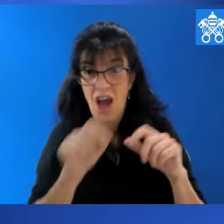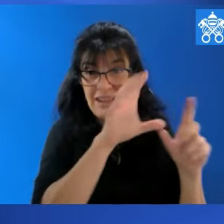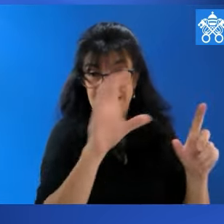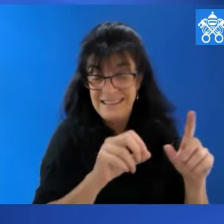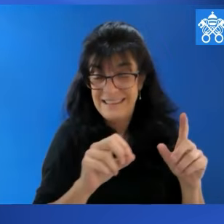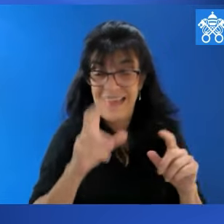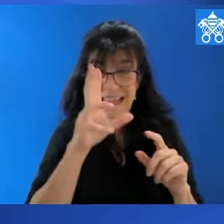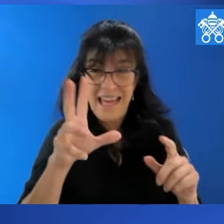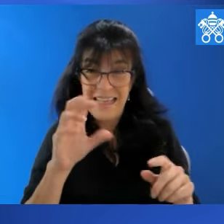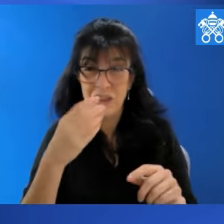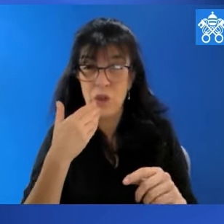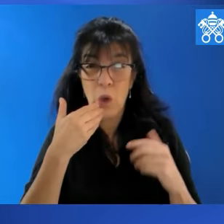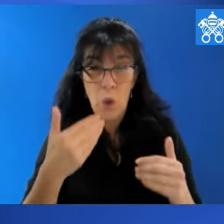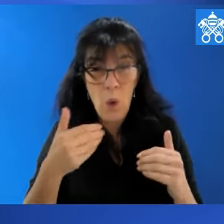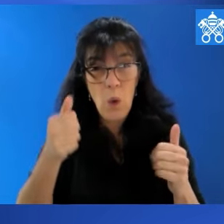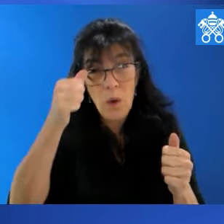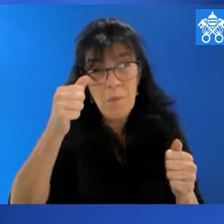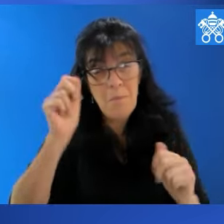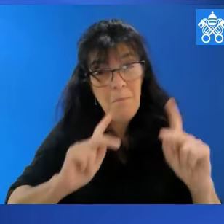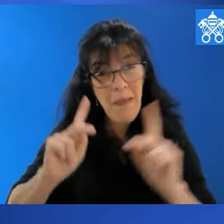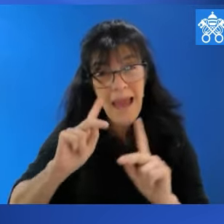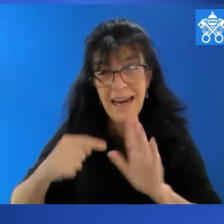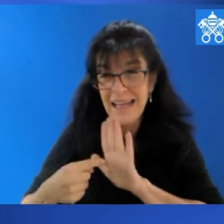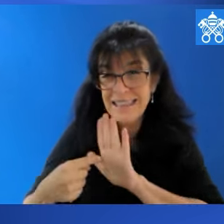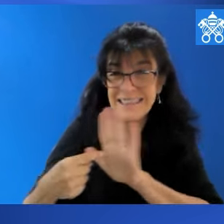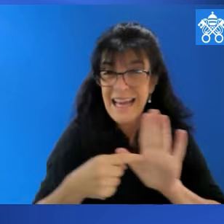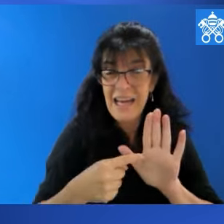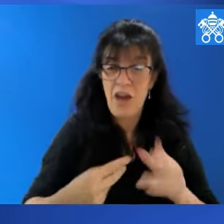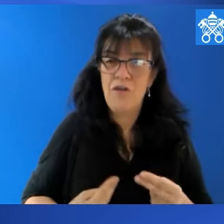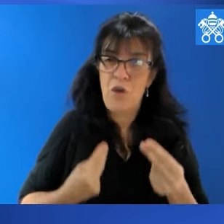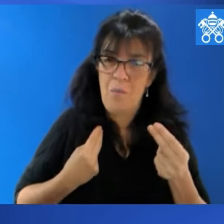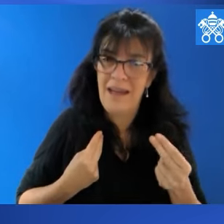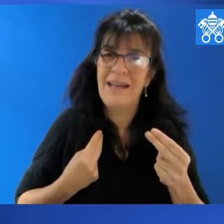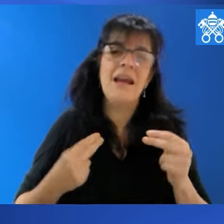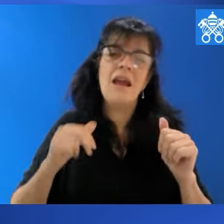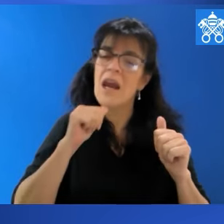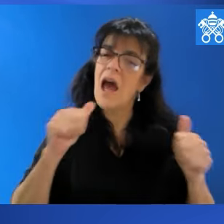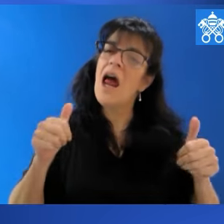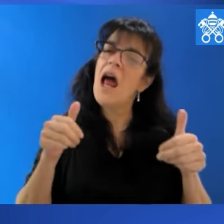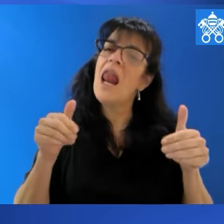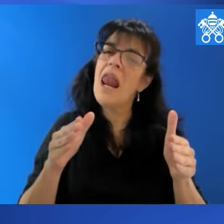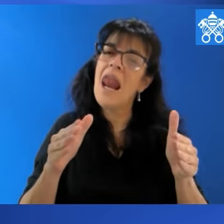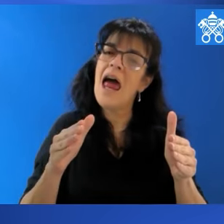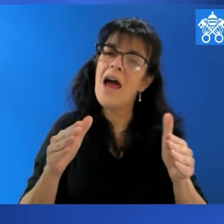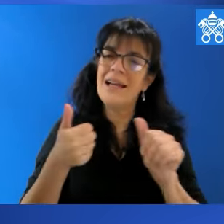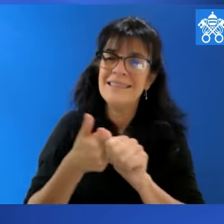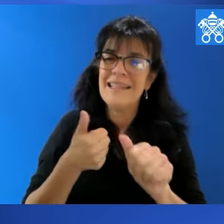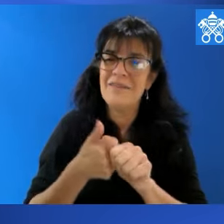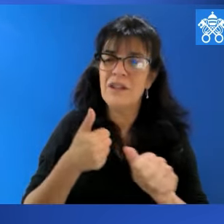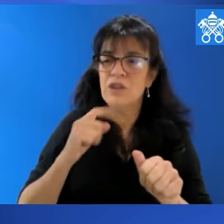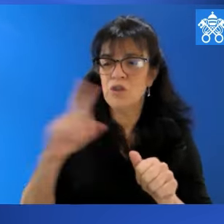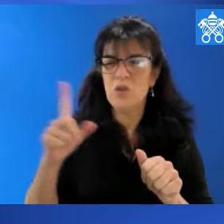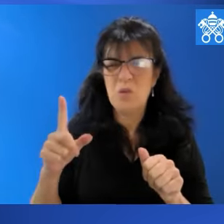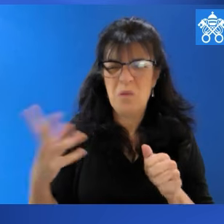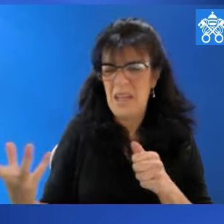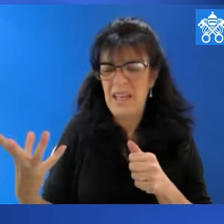are a sign of a humanity that does not allow itself to be contaminated by